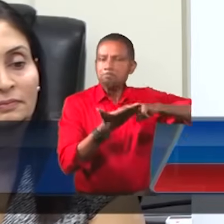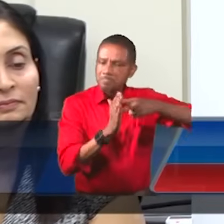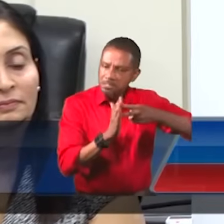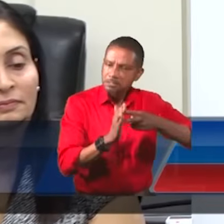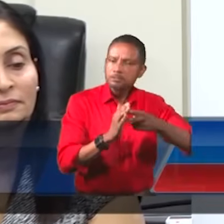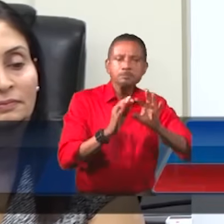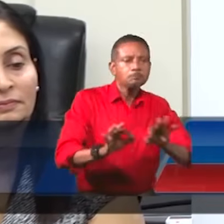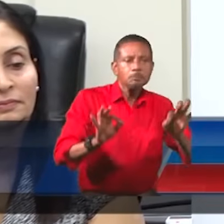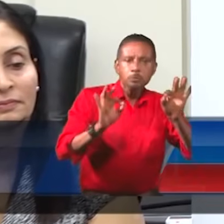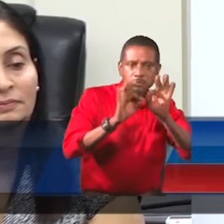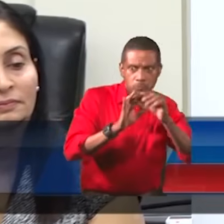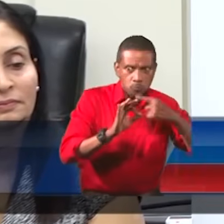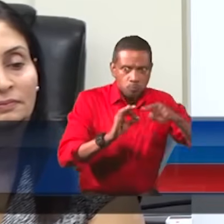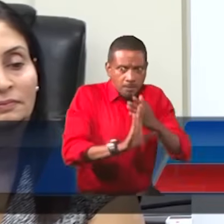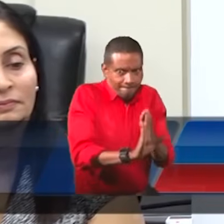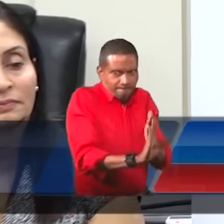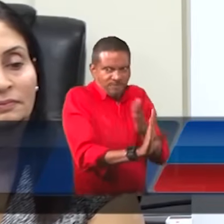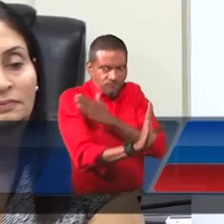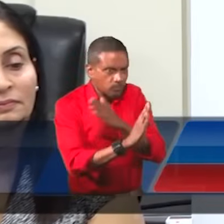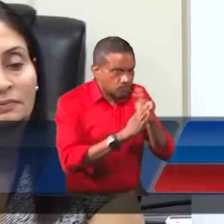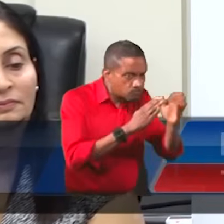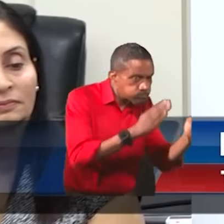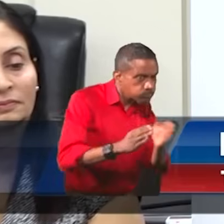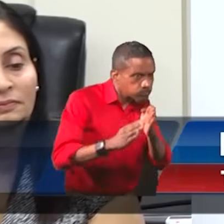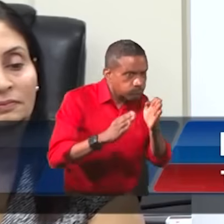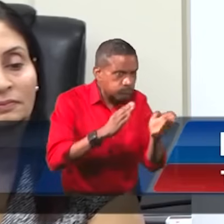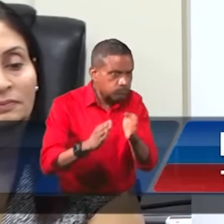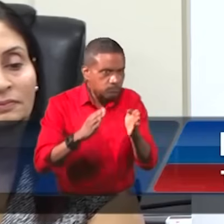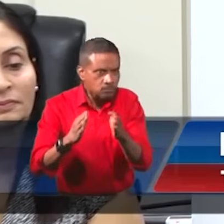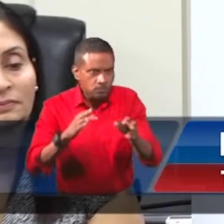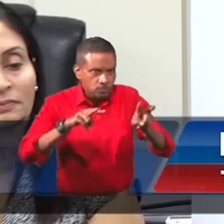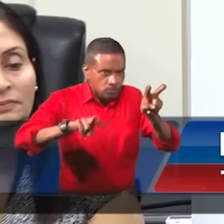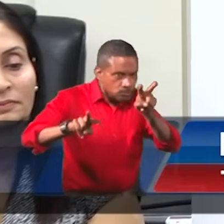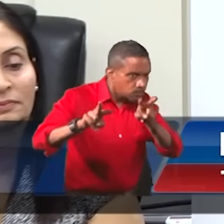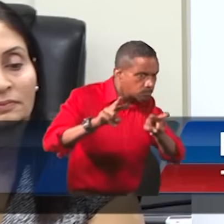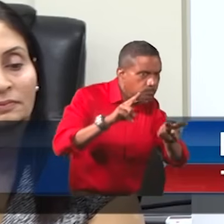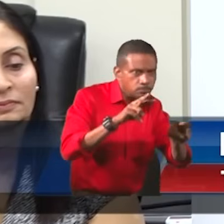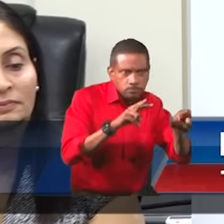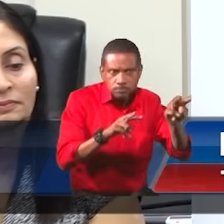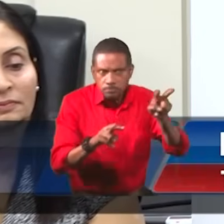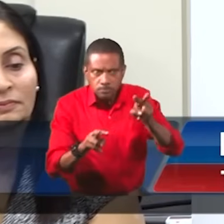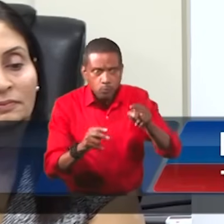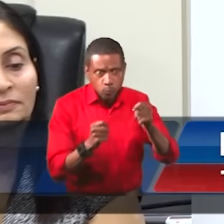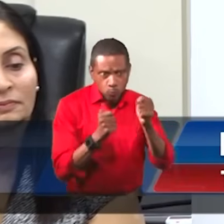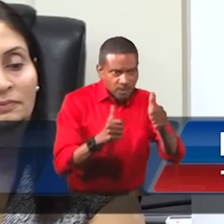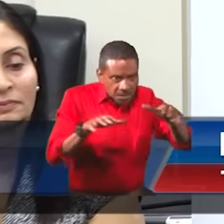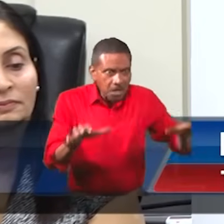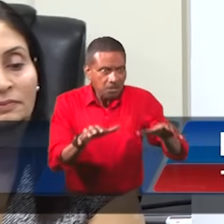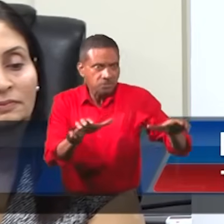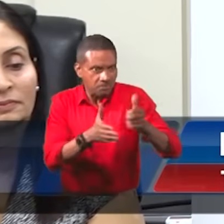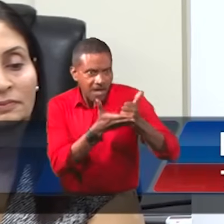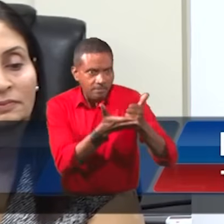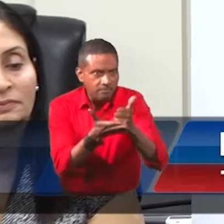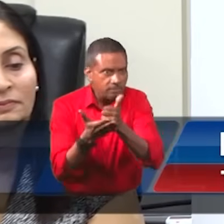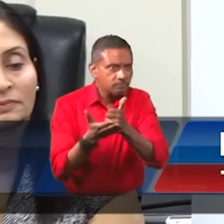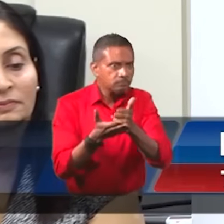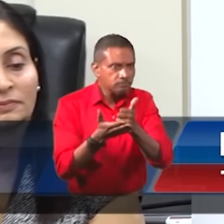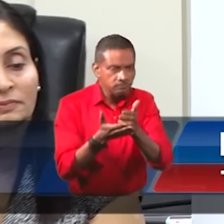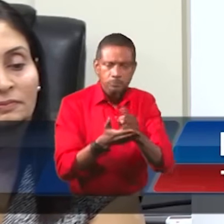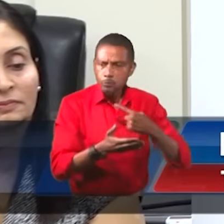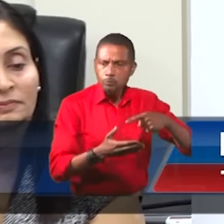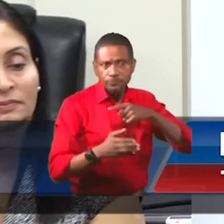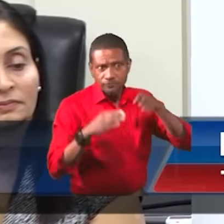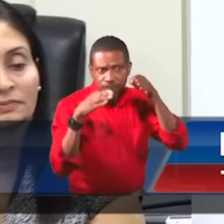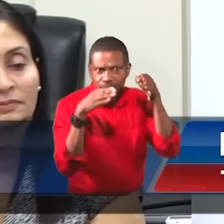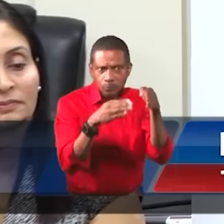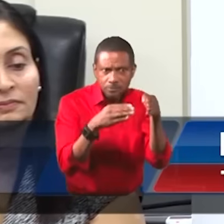of staying ahead of potential threats through effective monitoring and rapid response. So our focus today